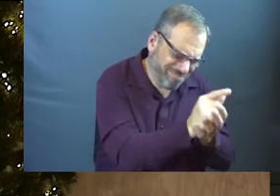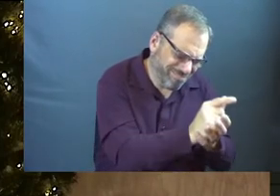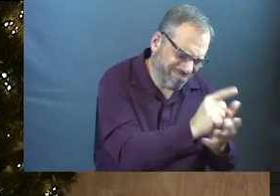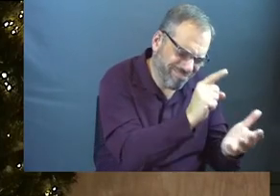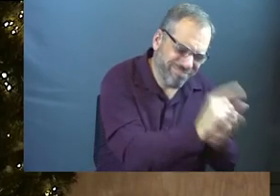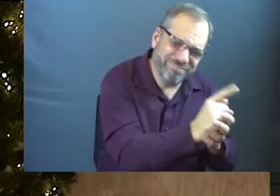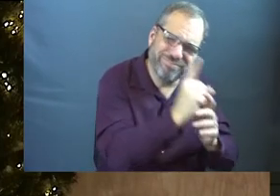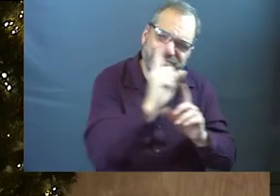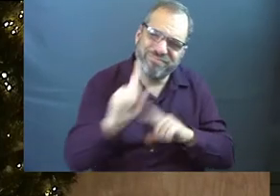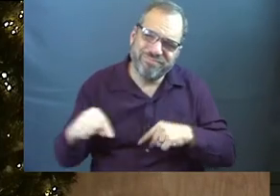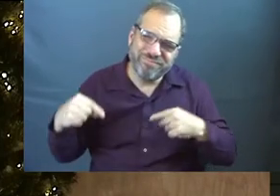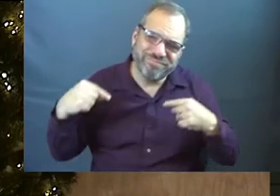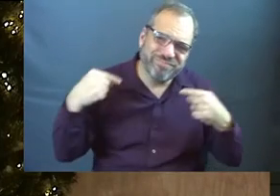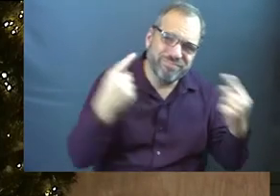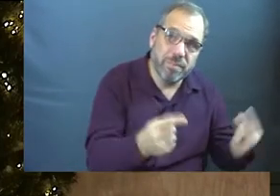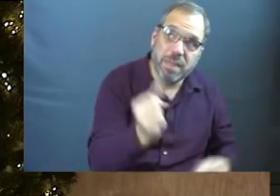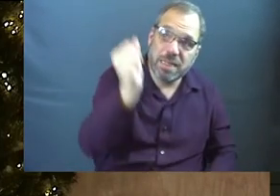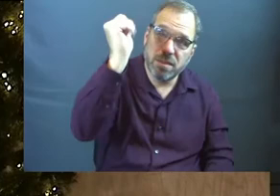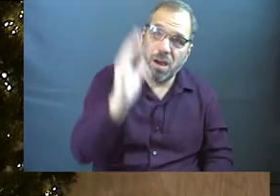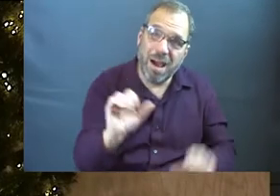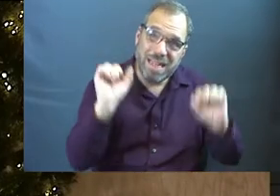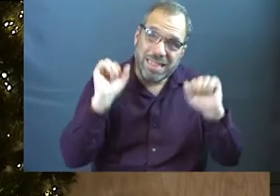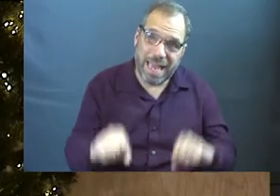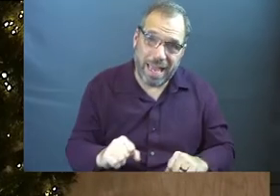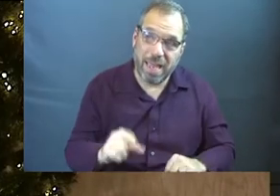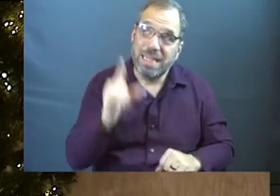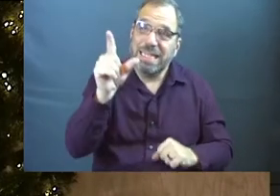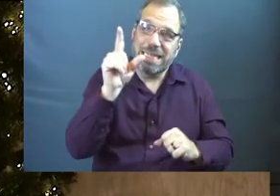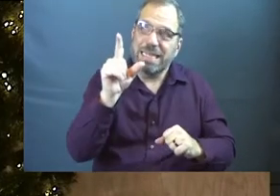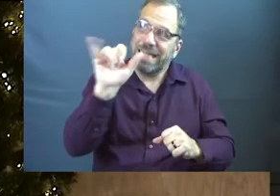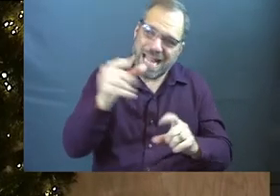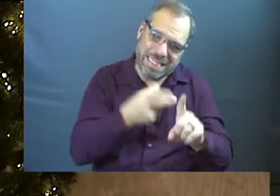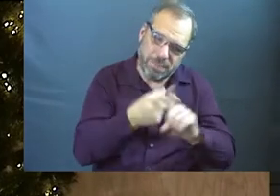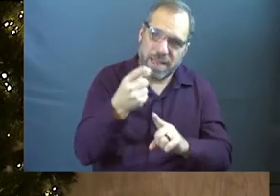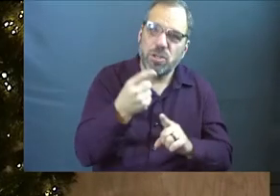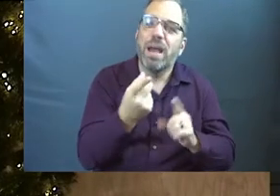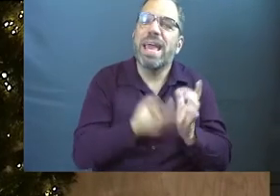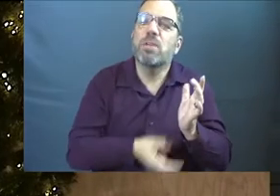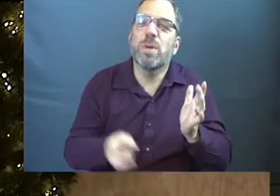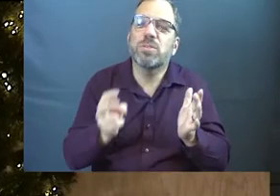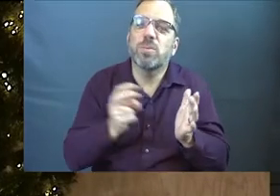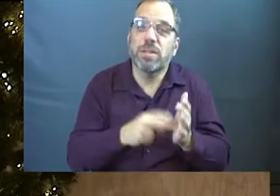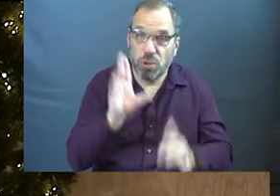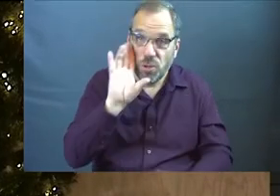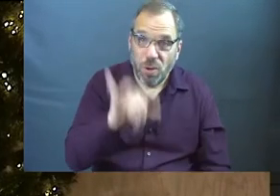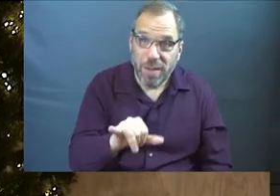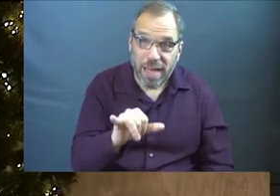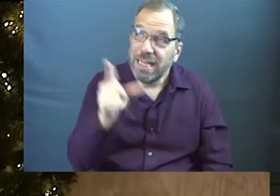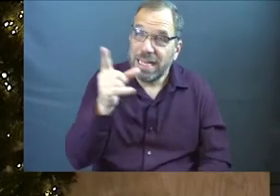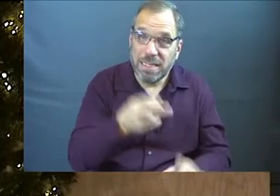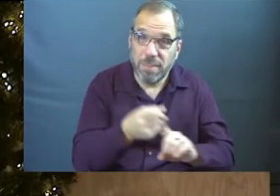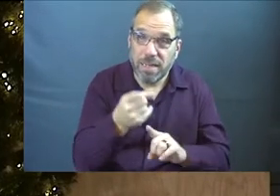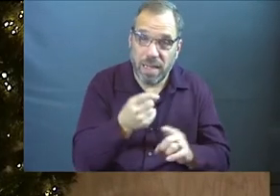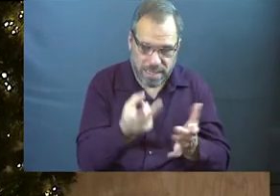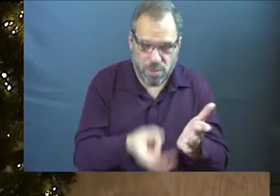before. Because God can do that. He specializes in resurrection. Did you know this?